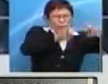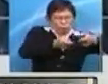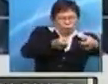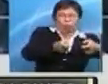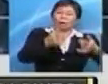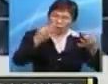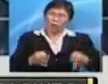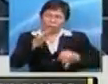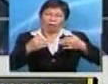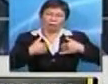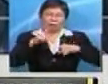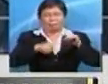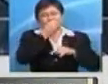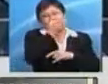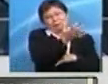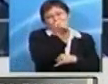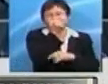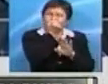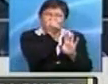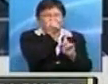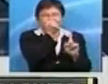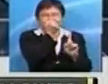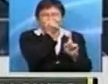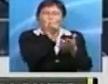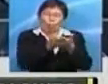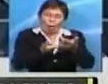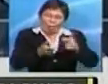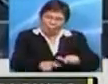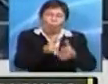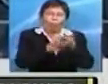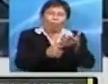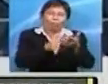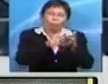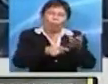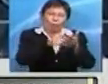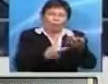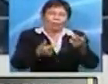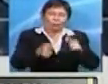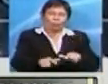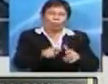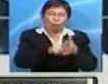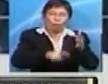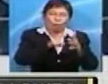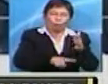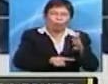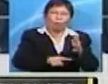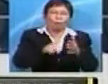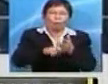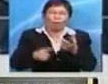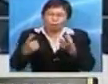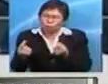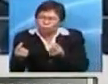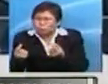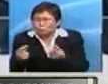cannot reveal to you what is been what the investigators are going to do.